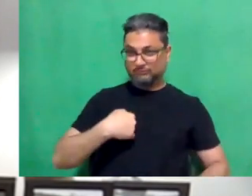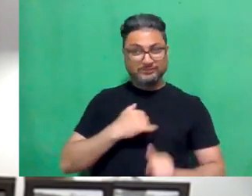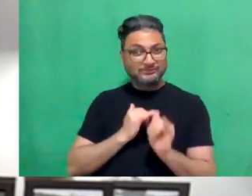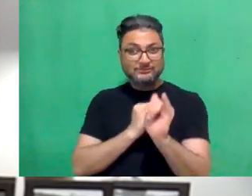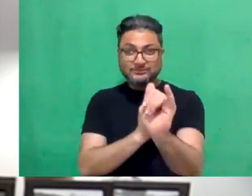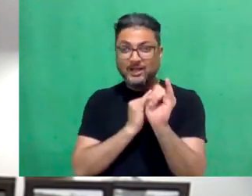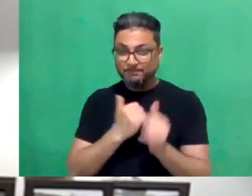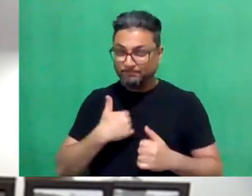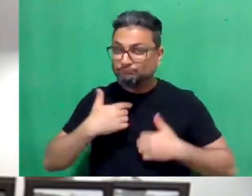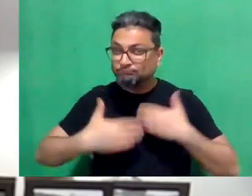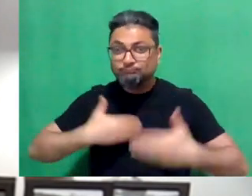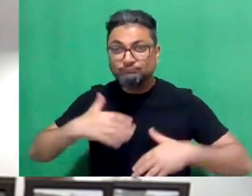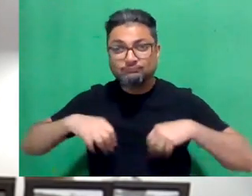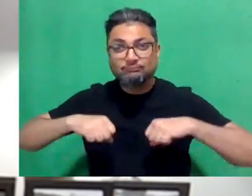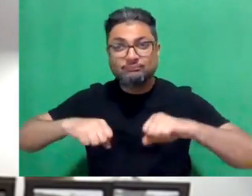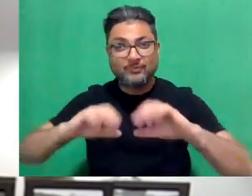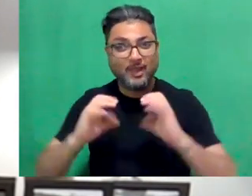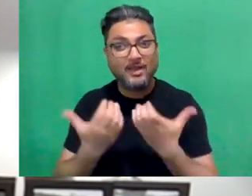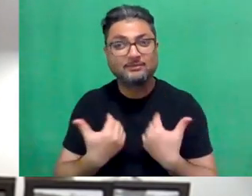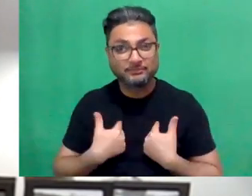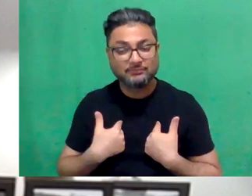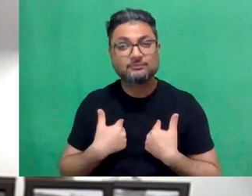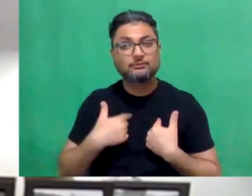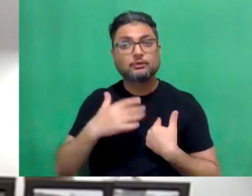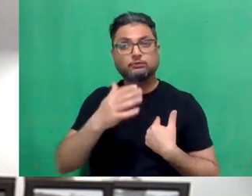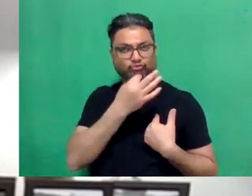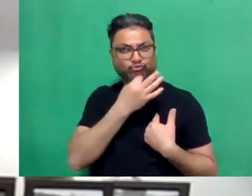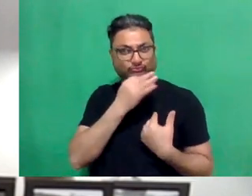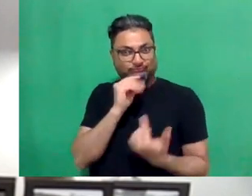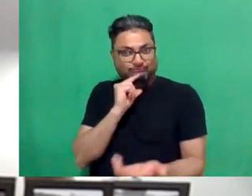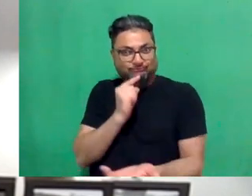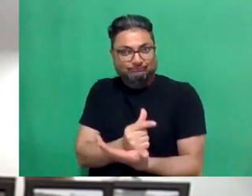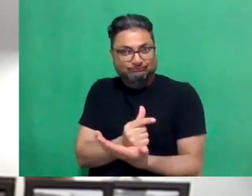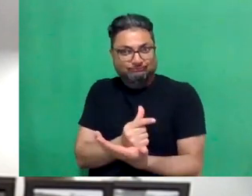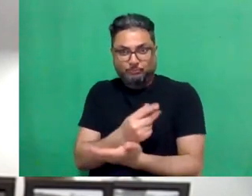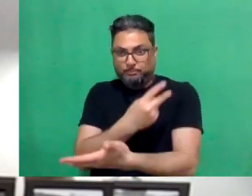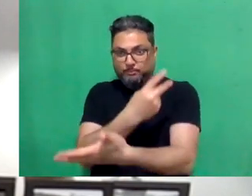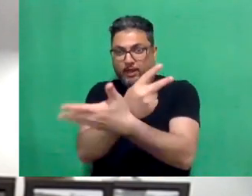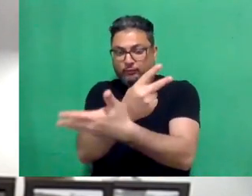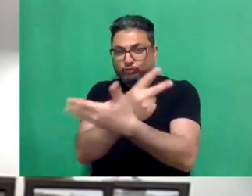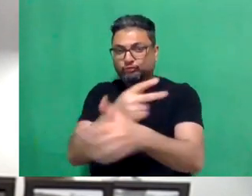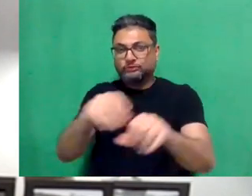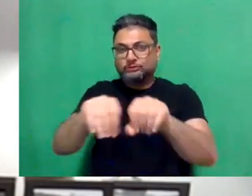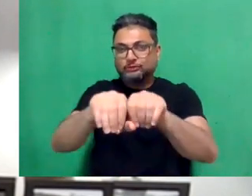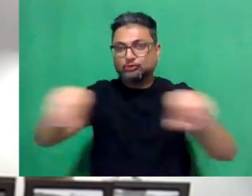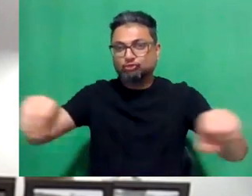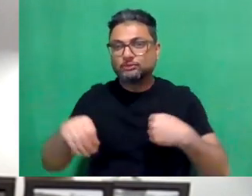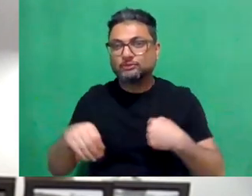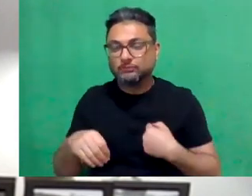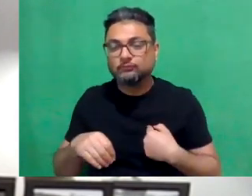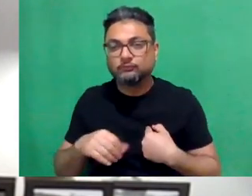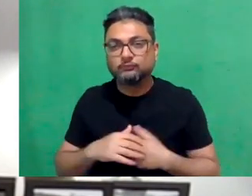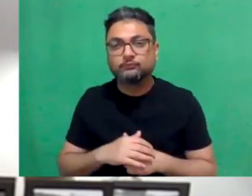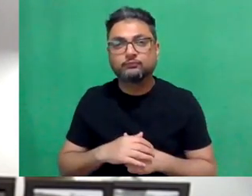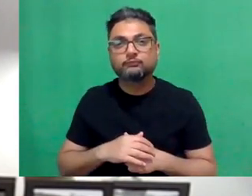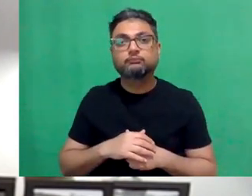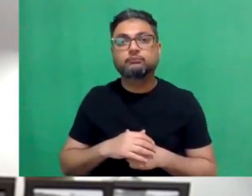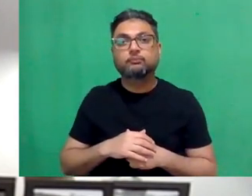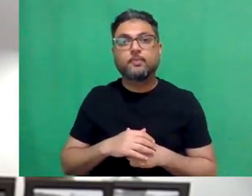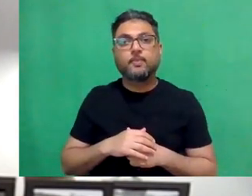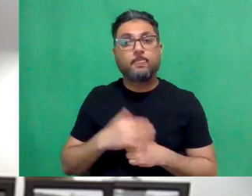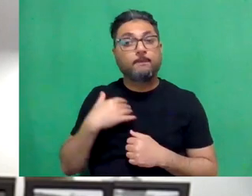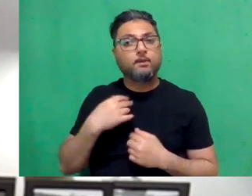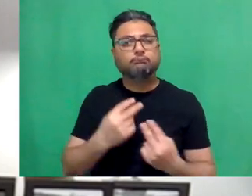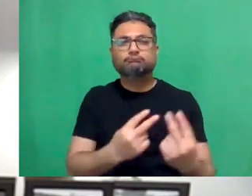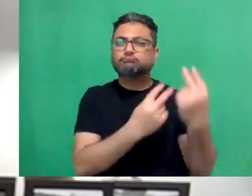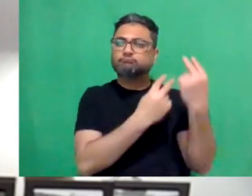just finishing the final year of my graduate degree online, I remember what those first few days and weeks were like as I ventured into